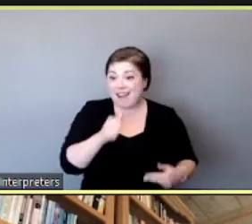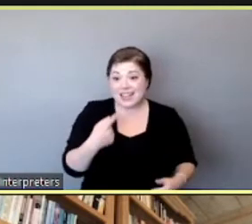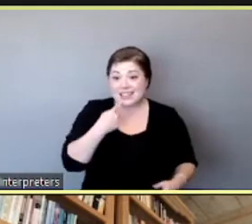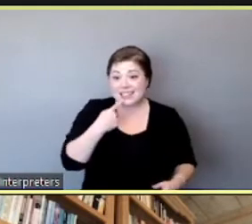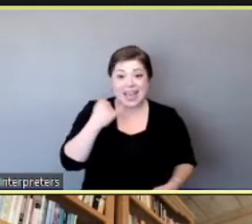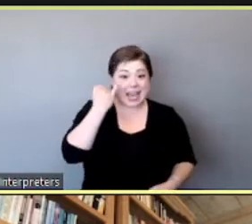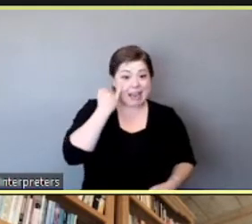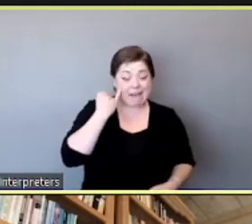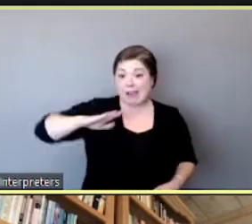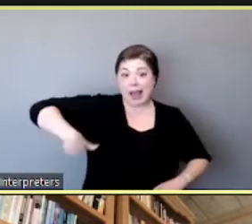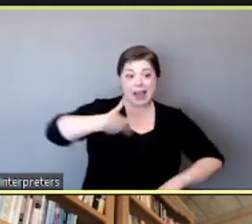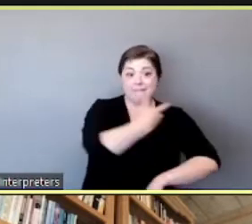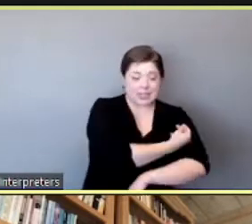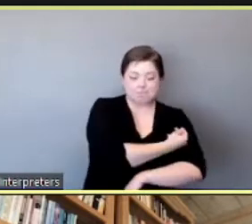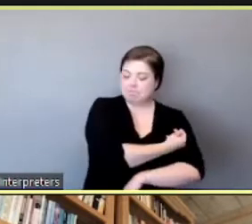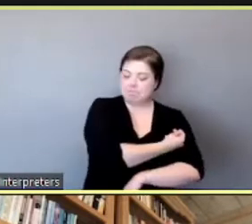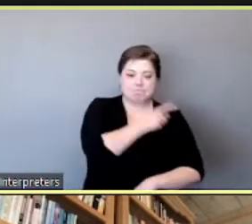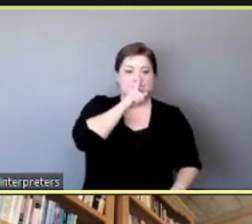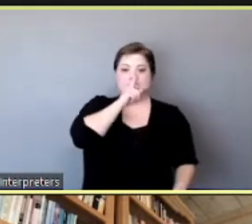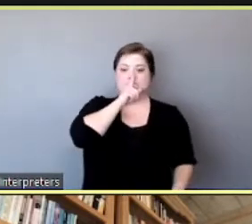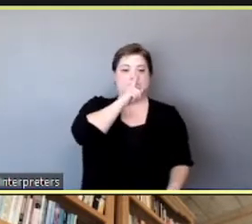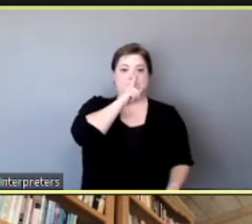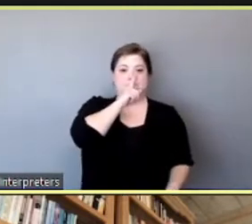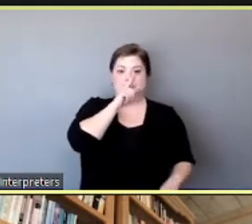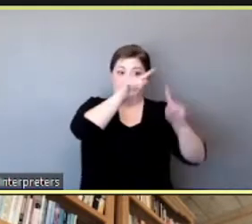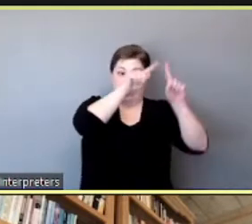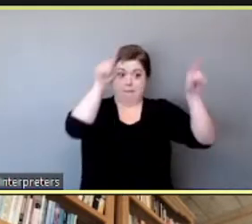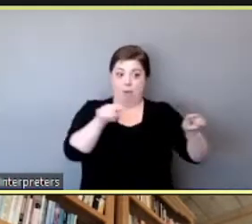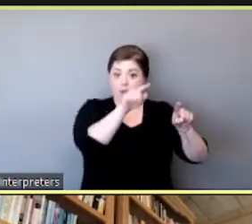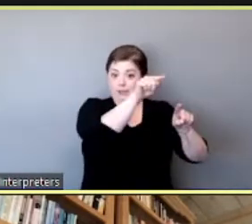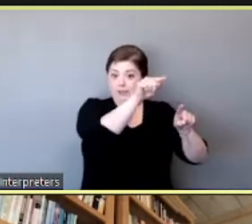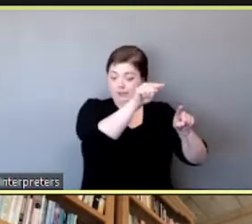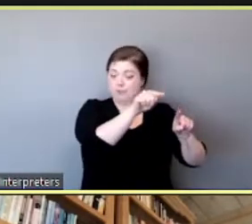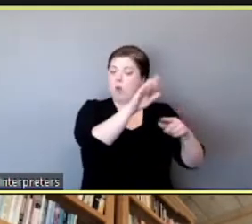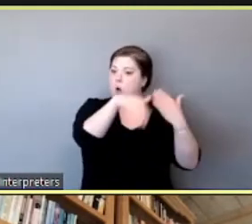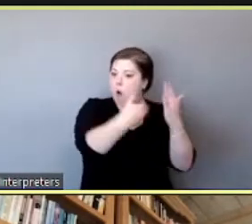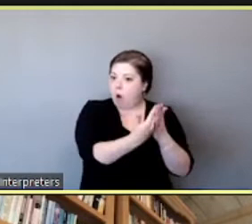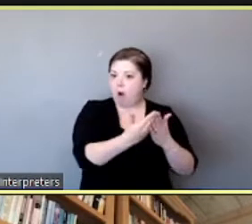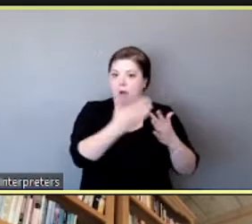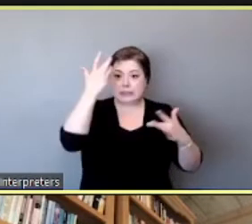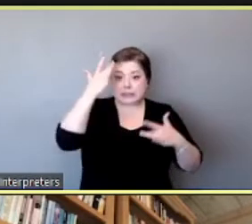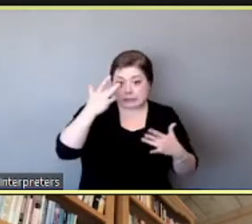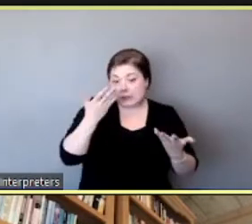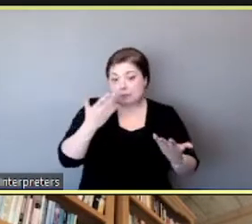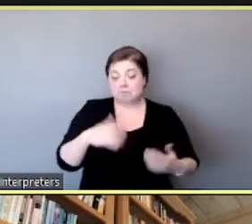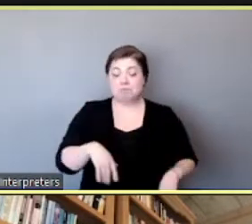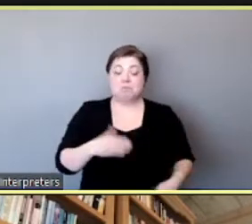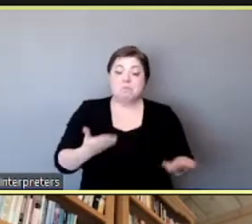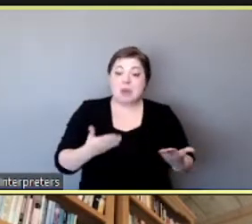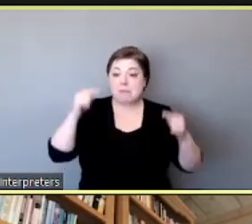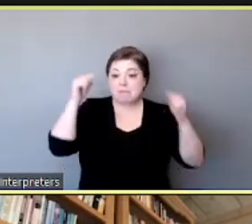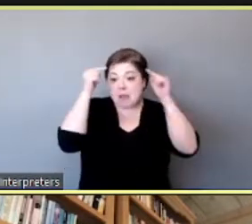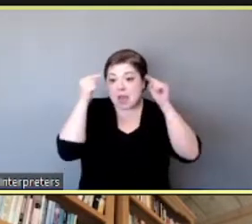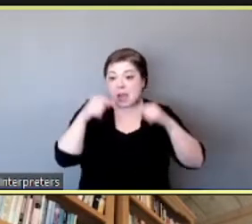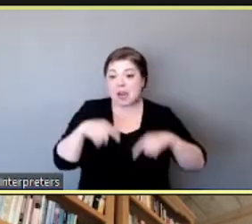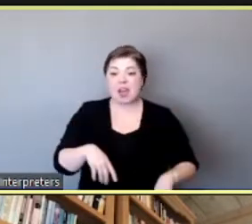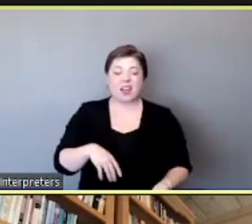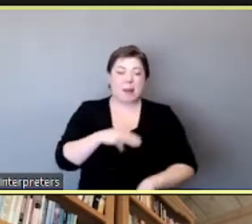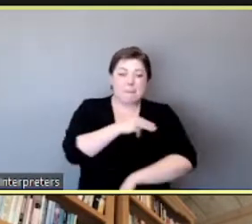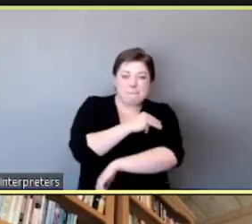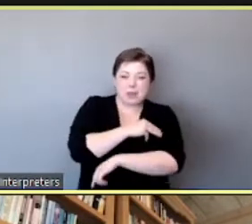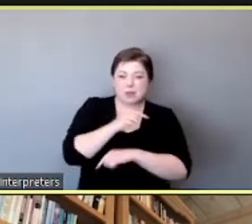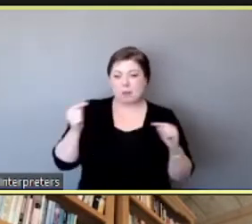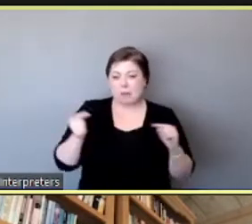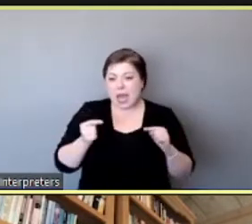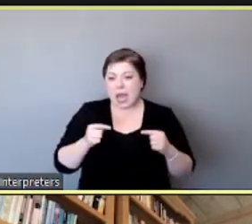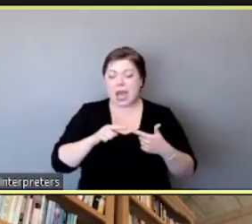upper left-hand corner box. I've listed all the symptoms. Some people just have headache and some muscle pain or a